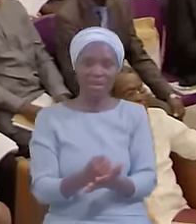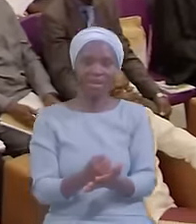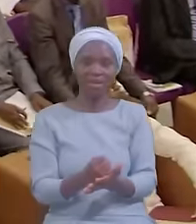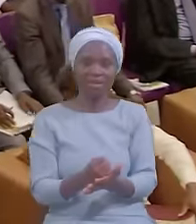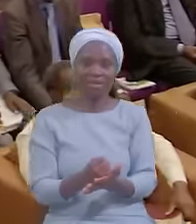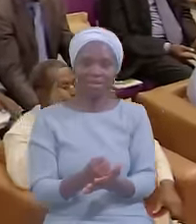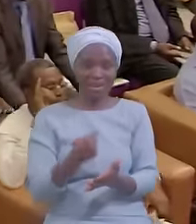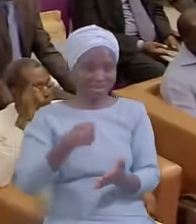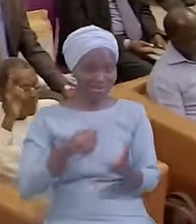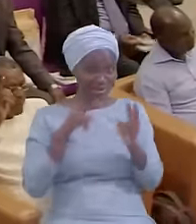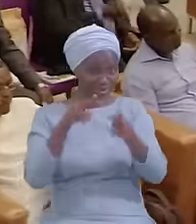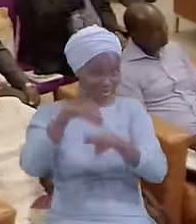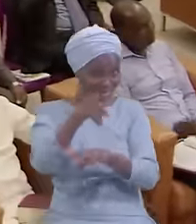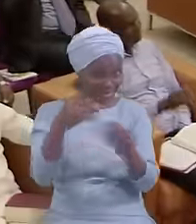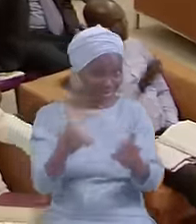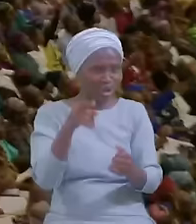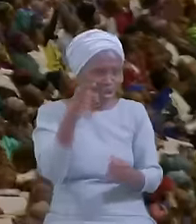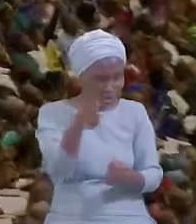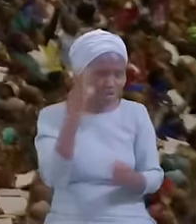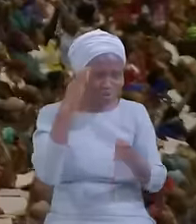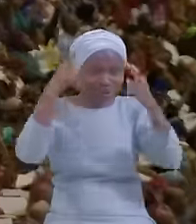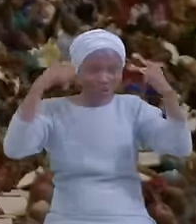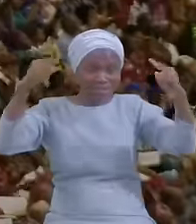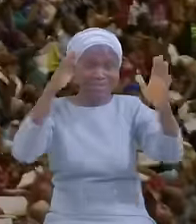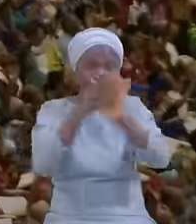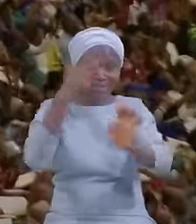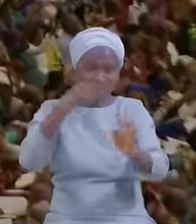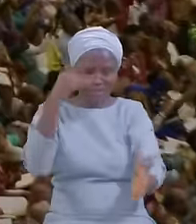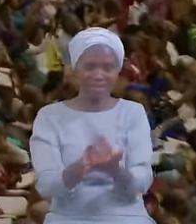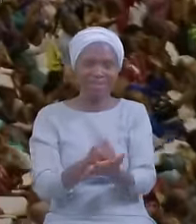I'm looking at you there, you will succeed.